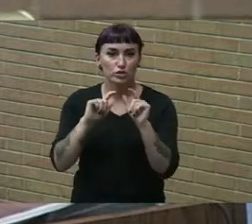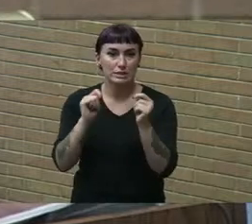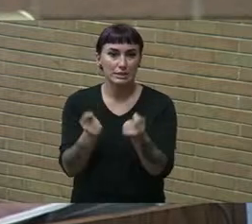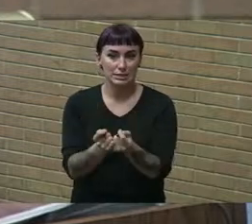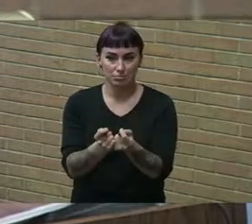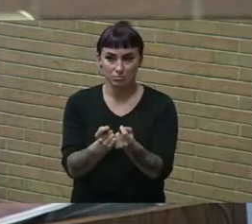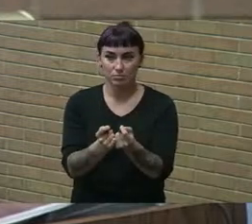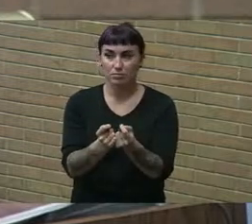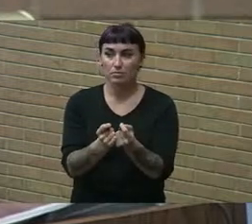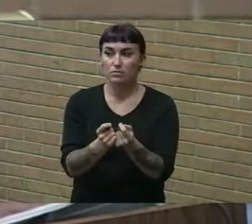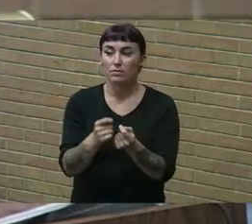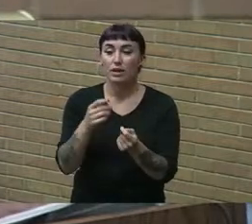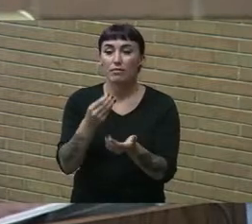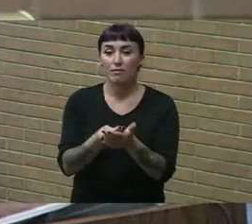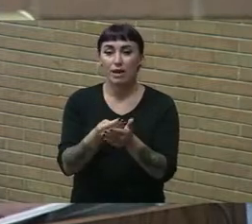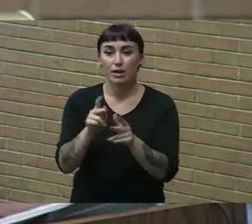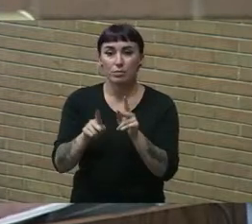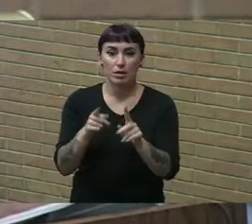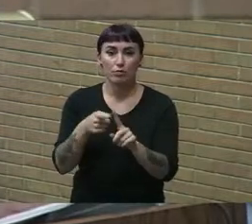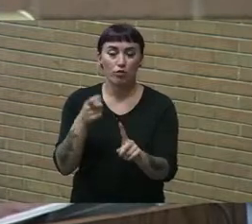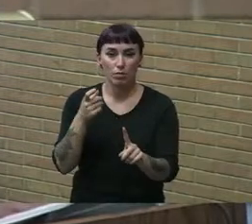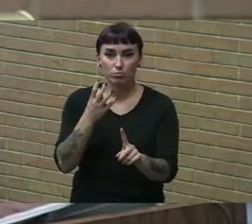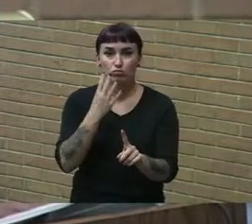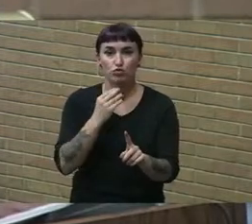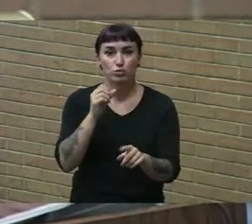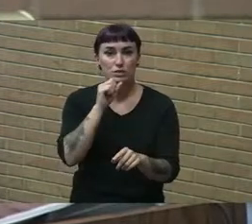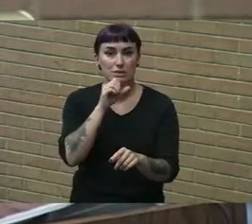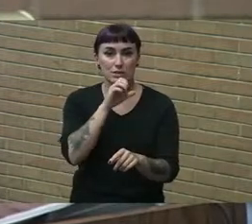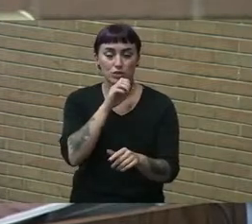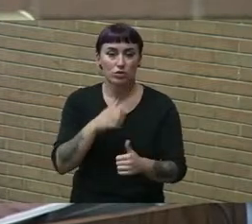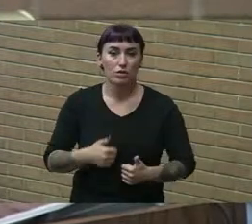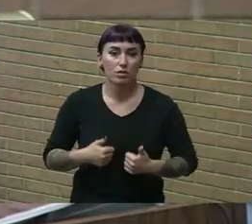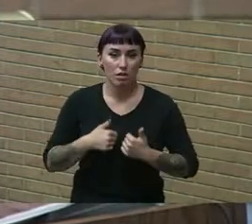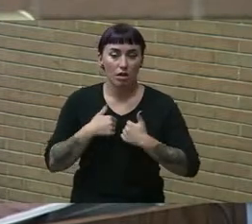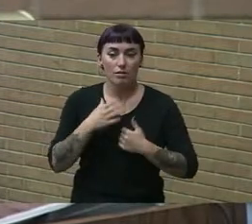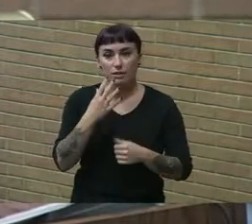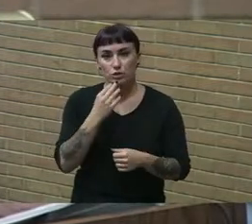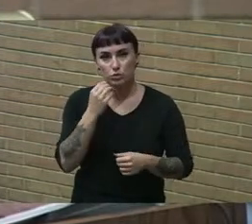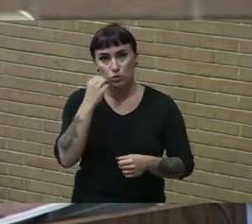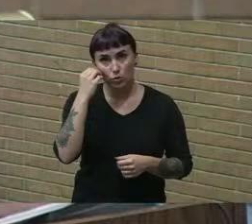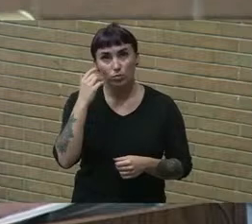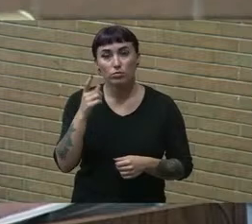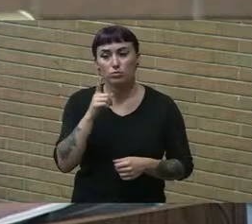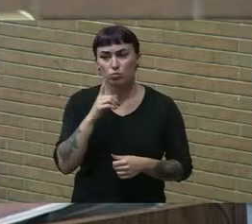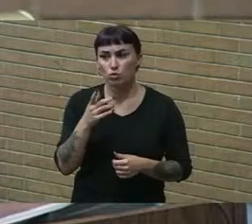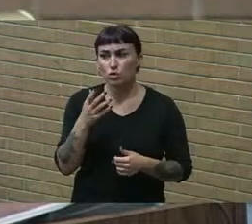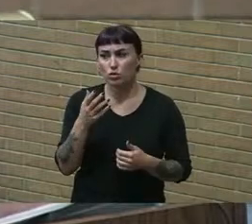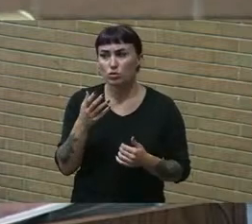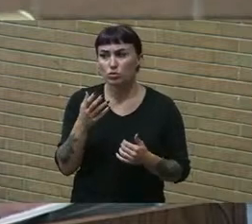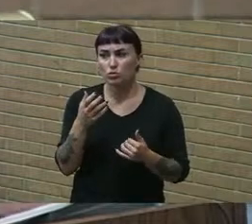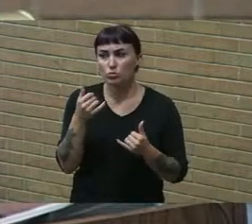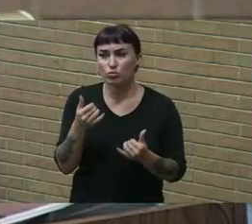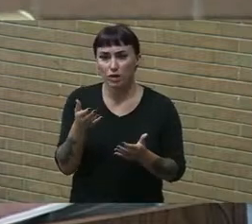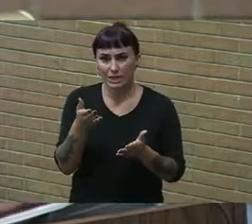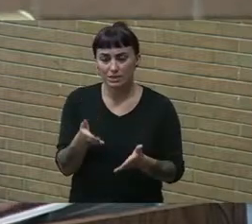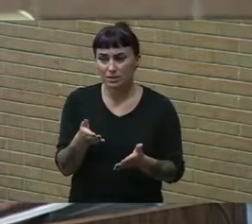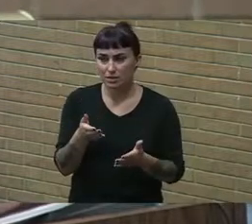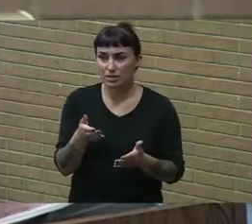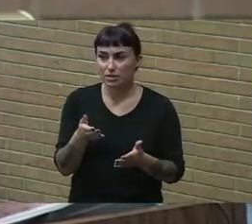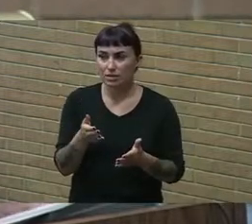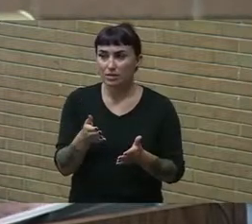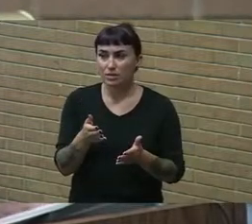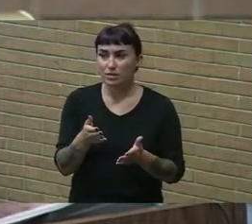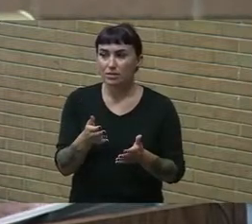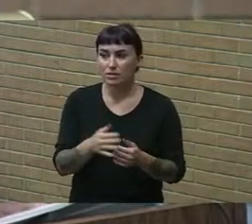team and financial people from Jewish Senior Life and the Jewish Home were present, and I asked for